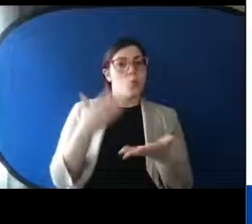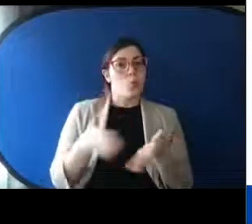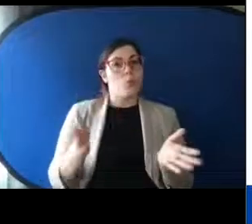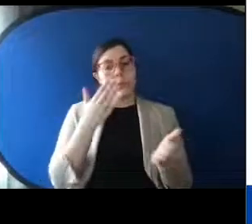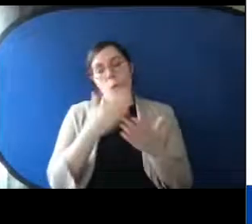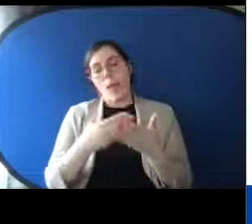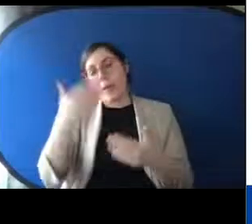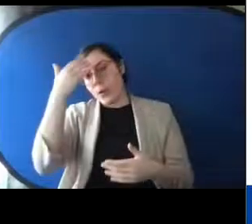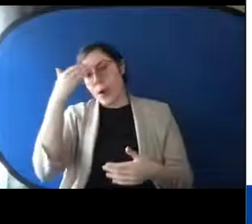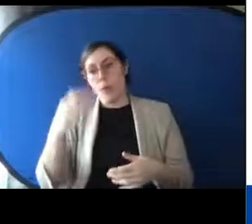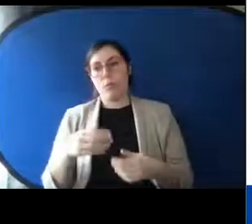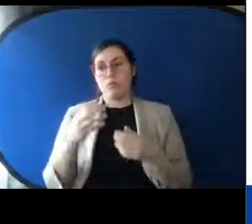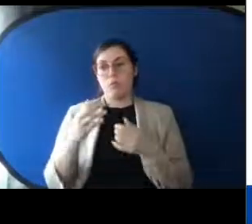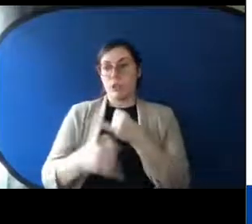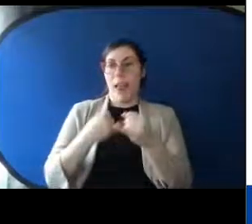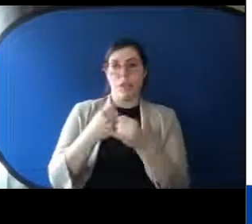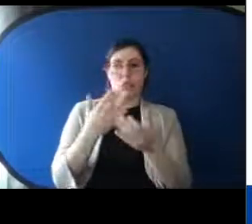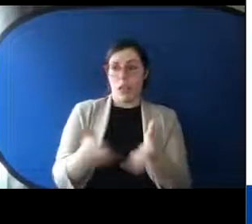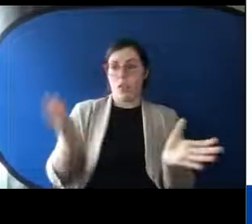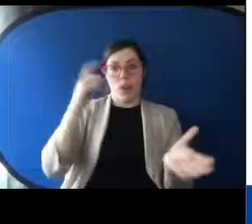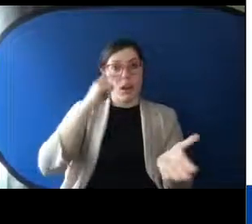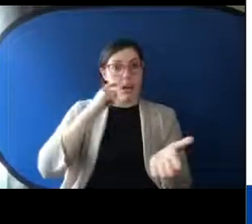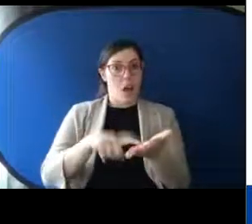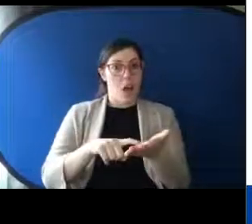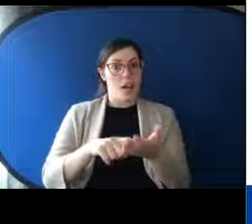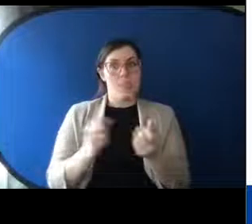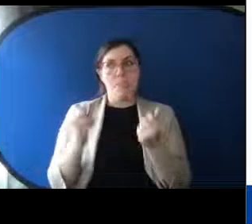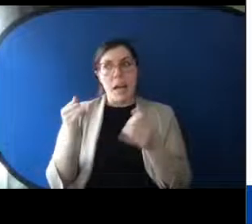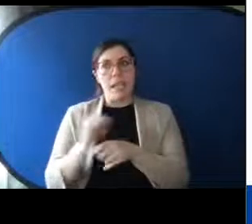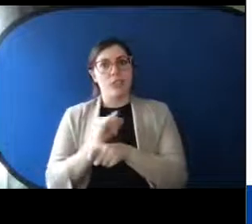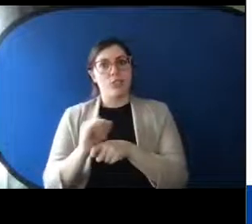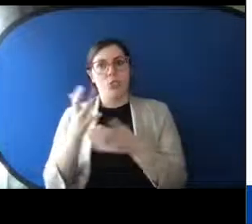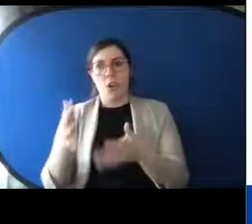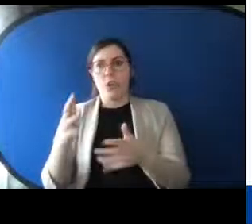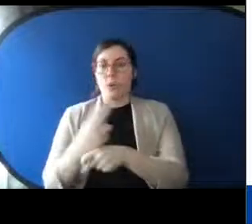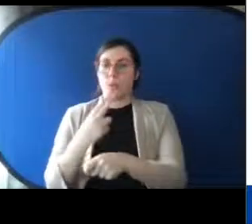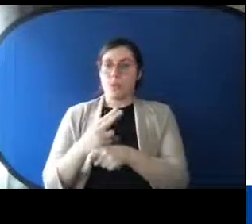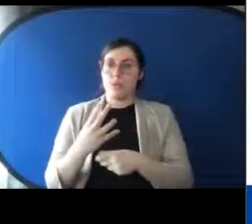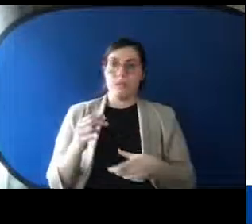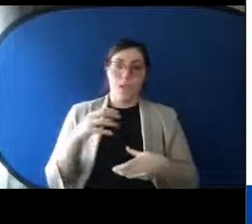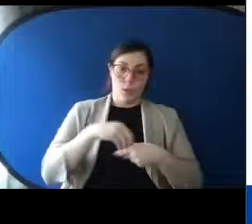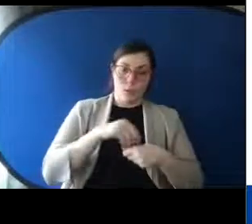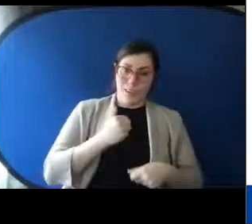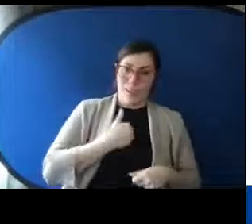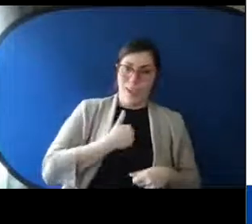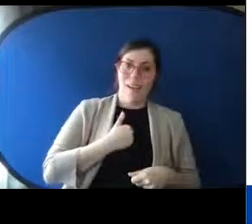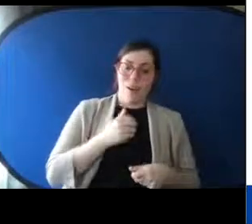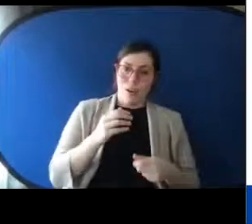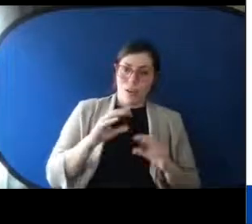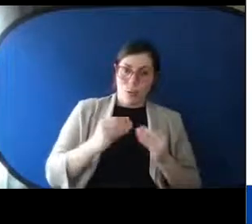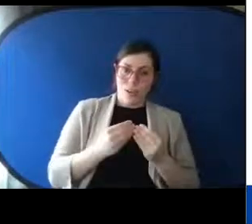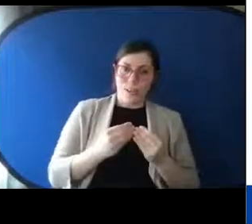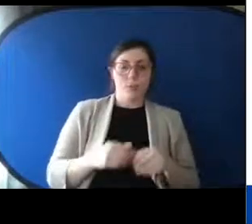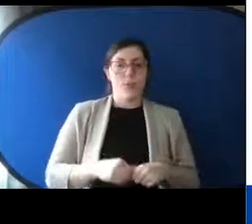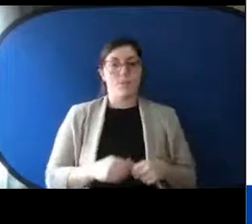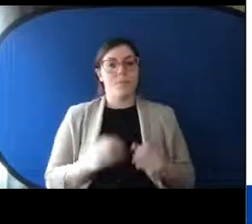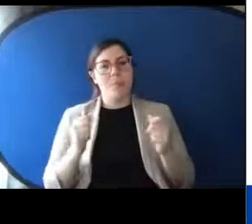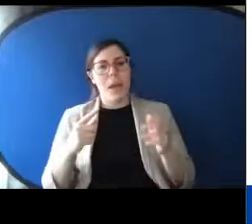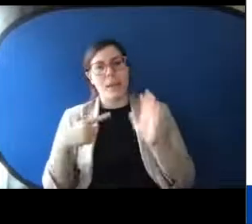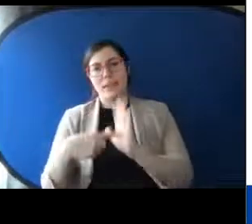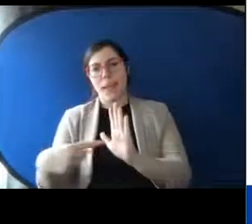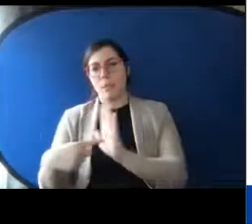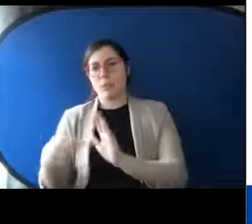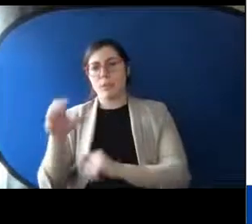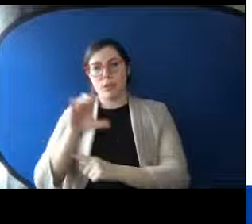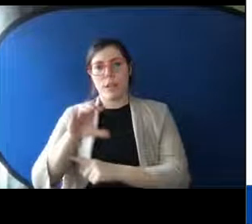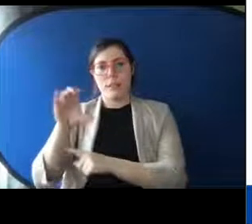already used throughout a wide variety of industries, including our own. There are already prominent examples of Creative Commons licenses